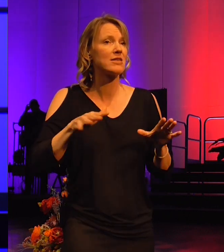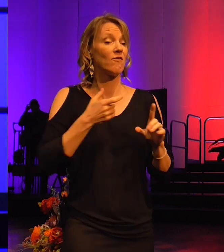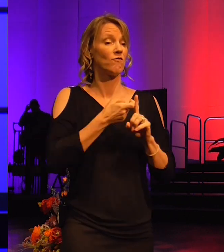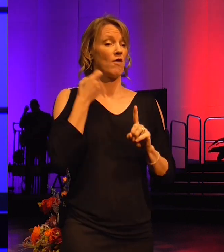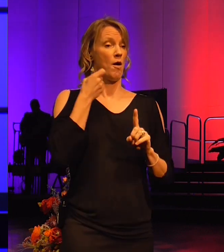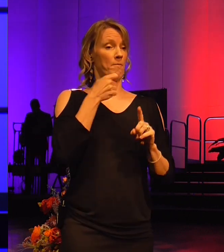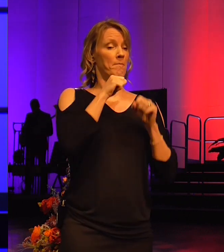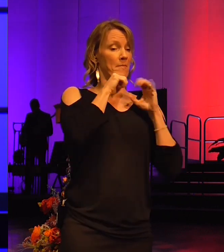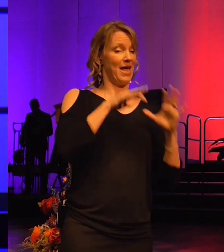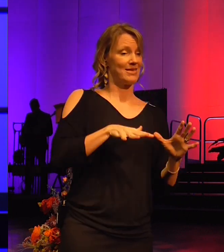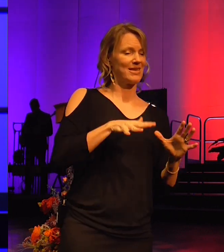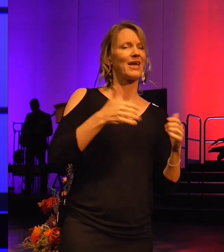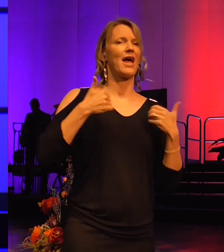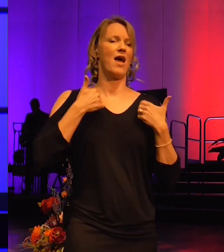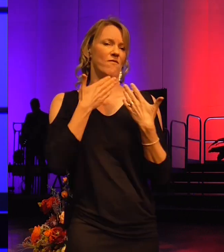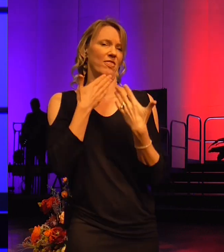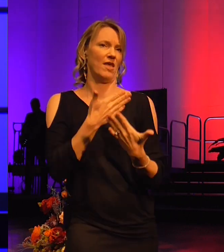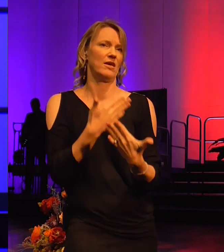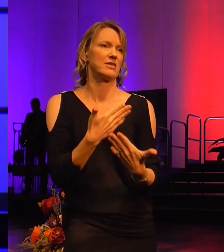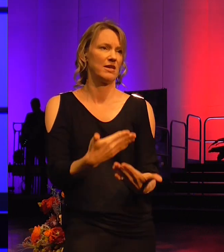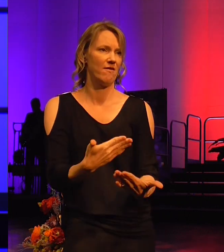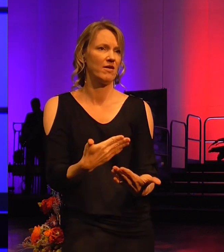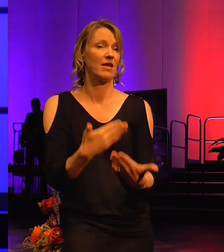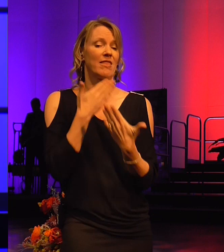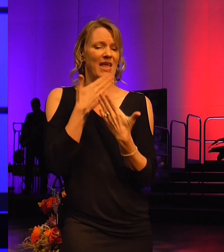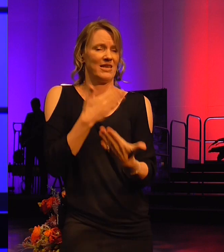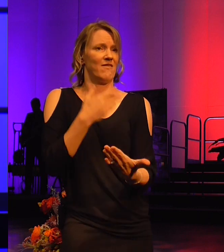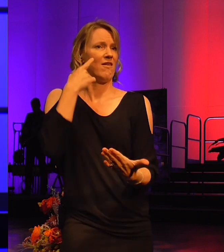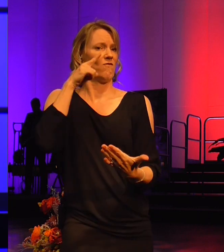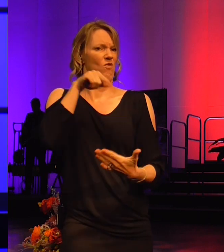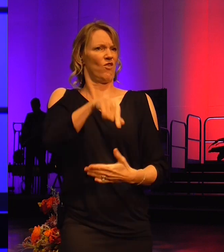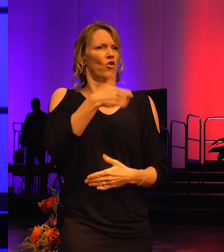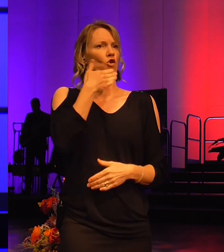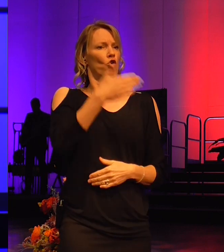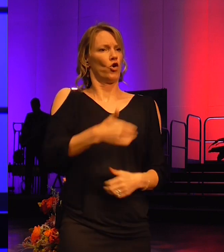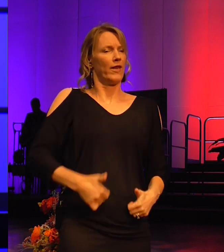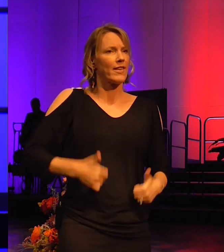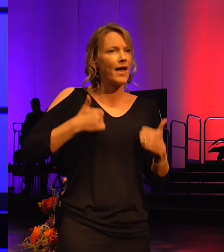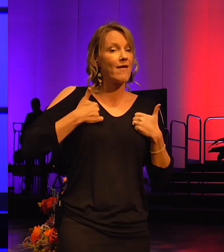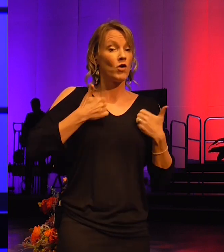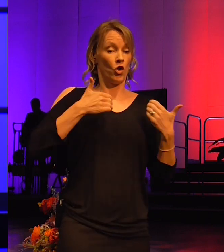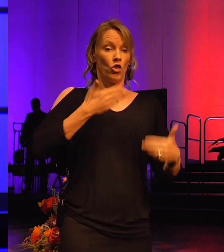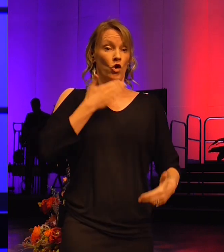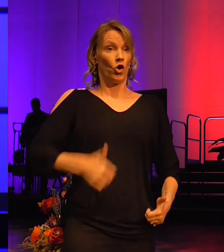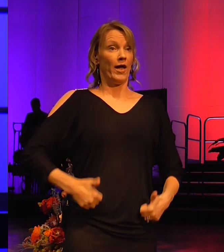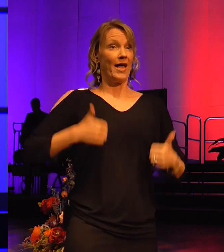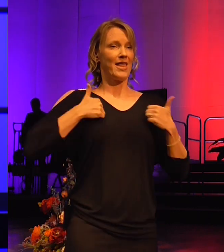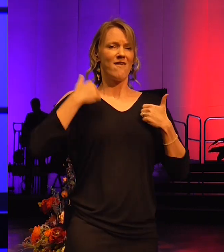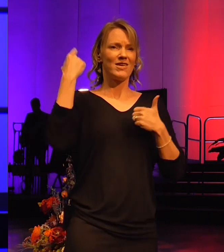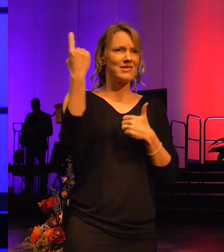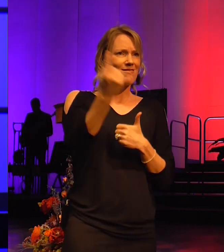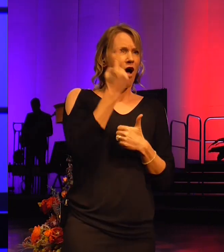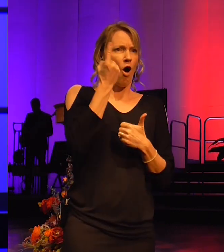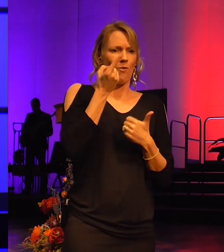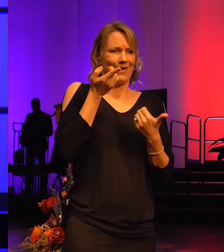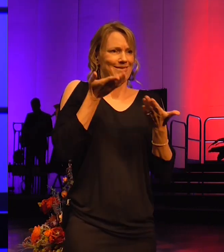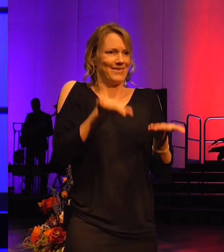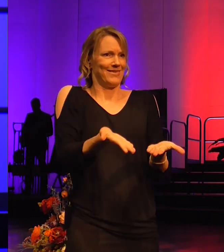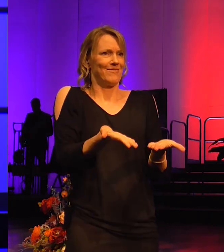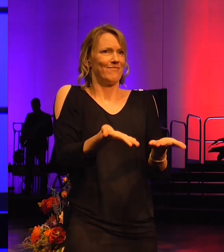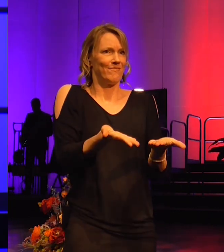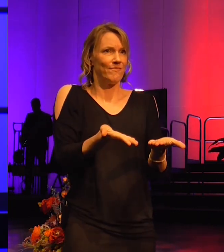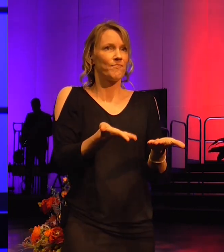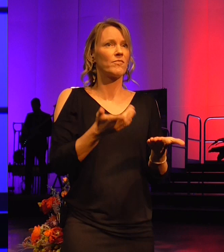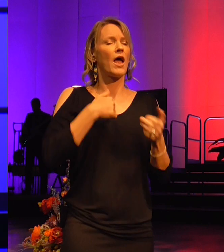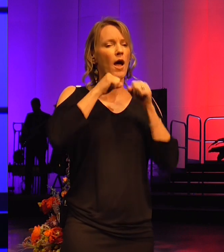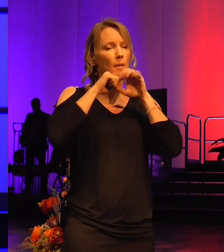blessing, there's thanksgiving. There's thanksgiving for the good life. And the good life is always present. So